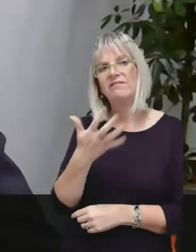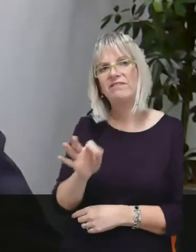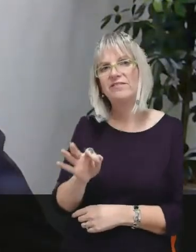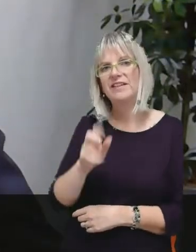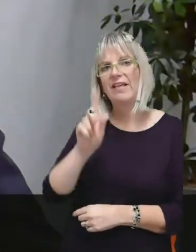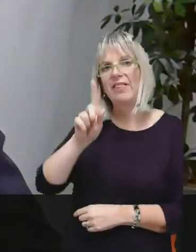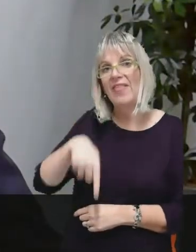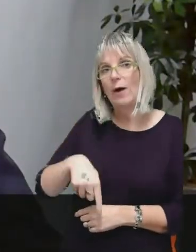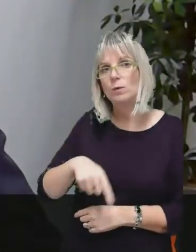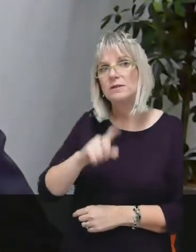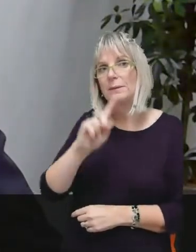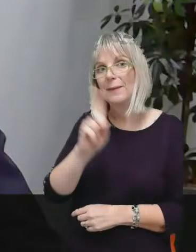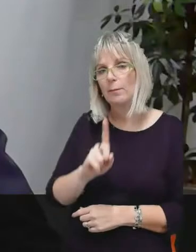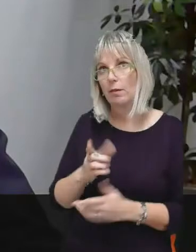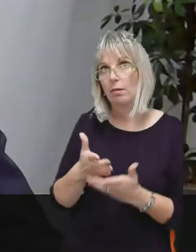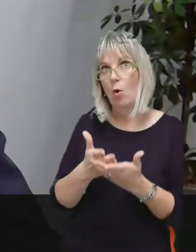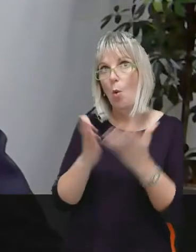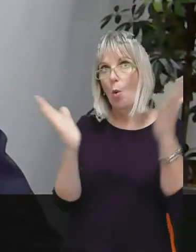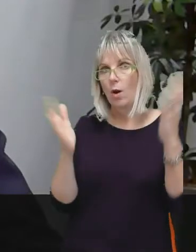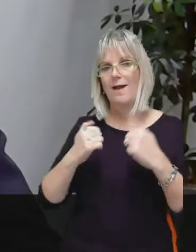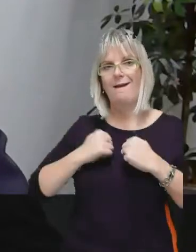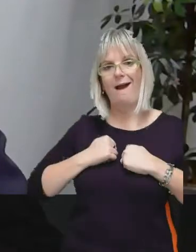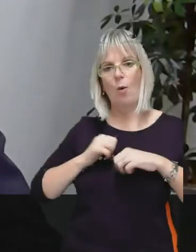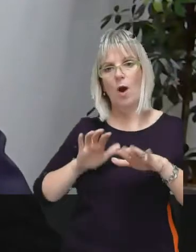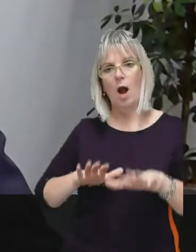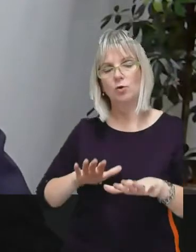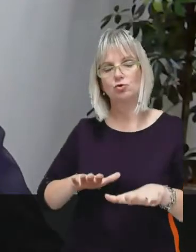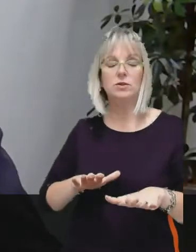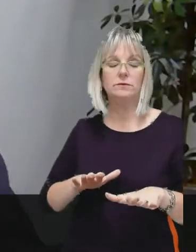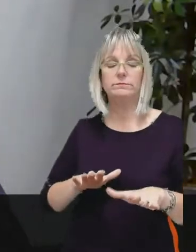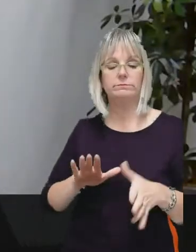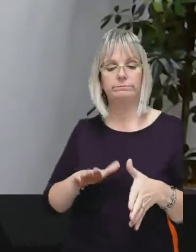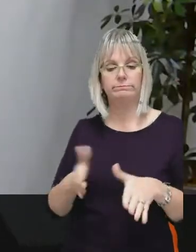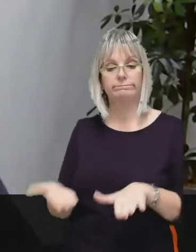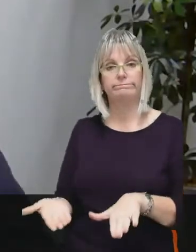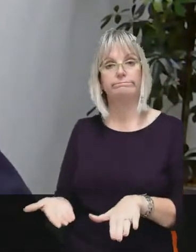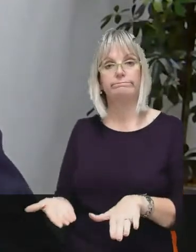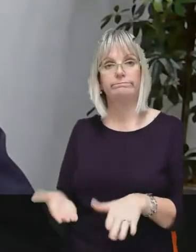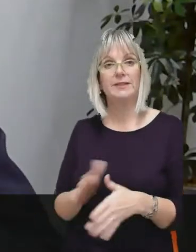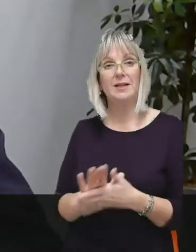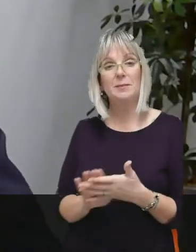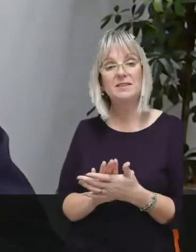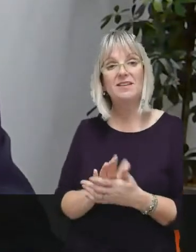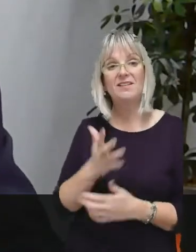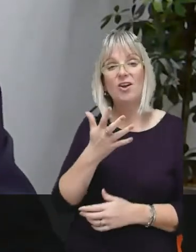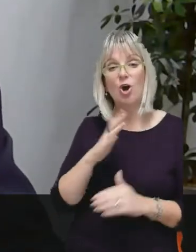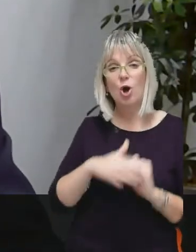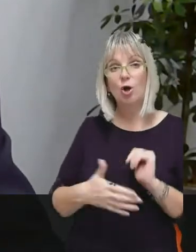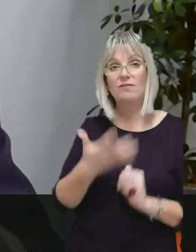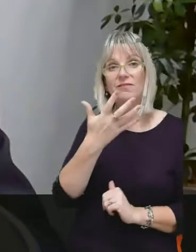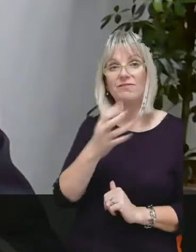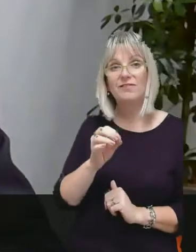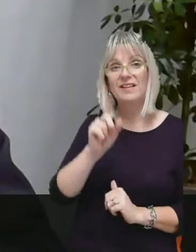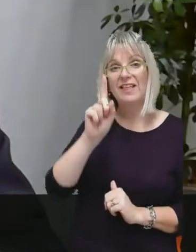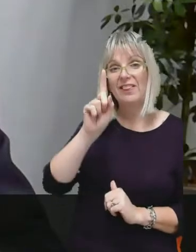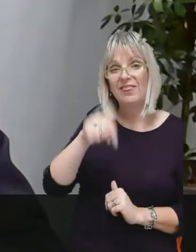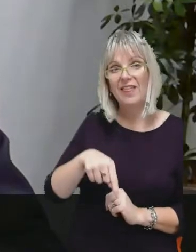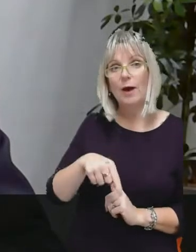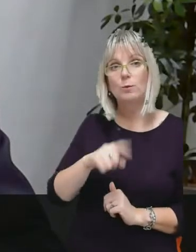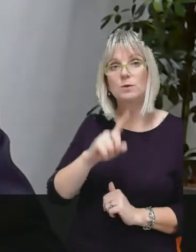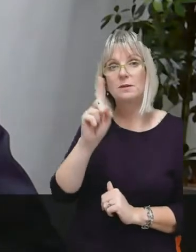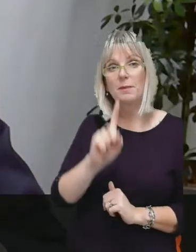lives, which means at least 50,000 bereaved families across our country. 9,000 of them are in our